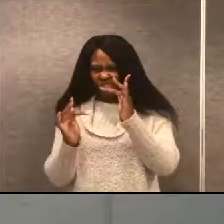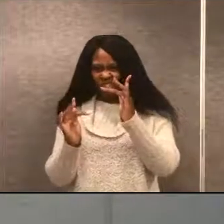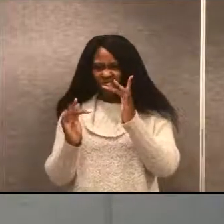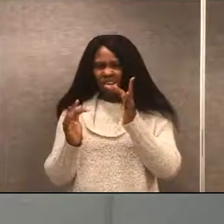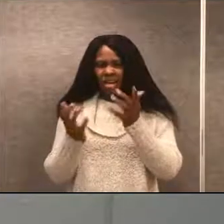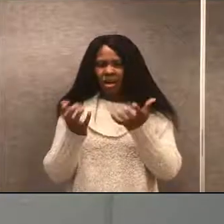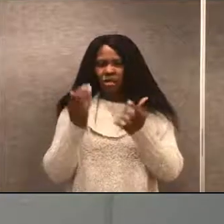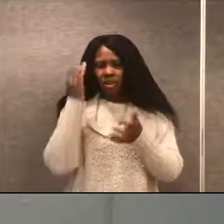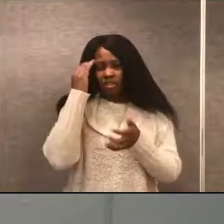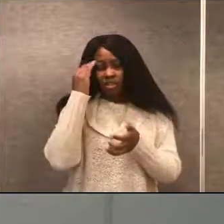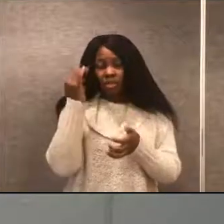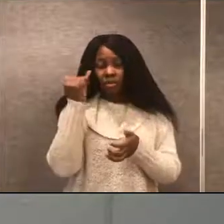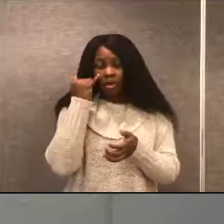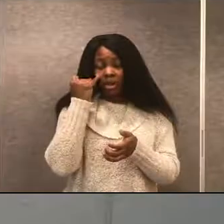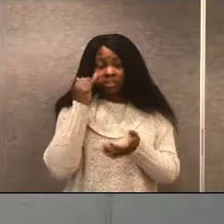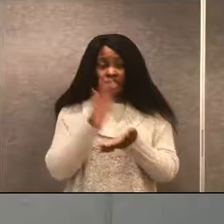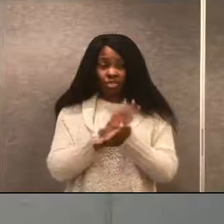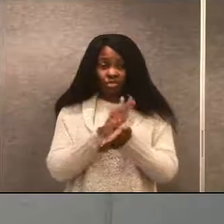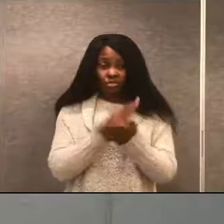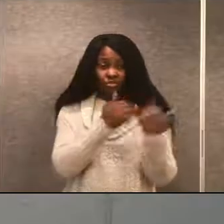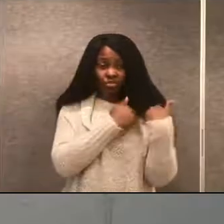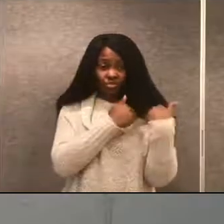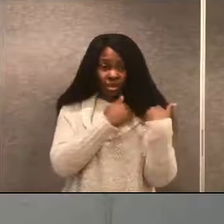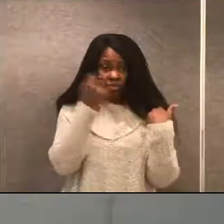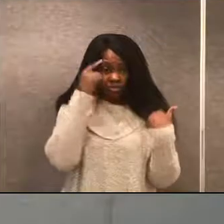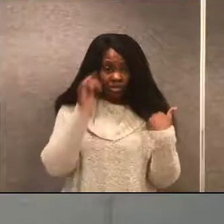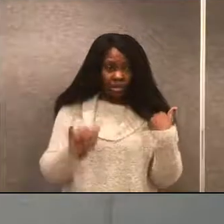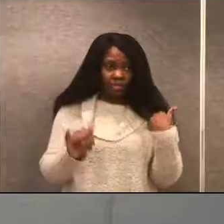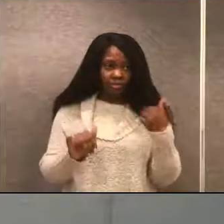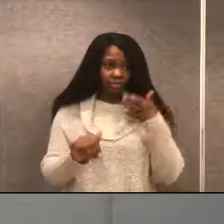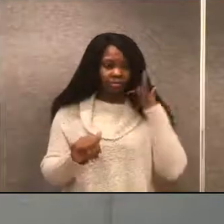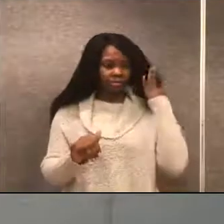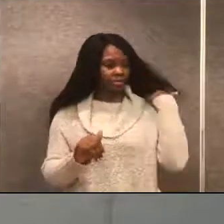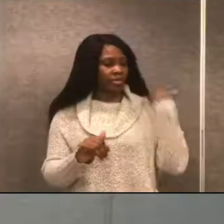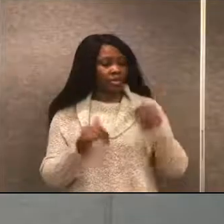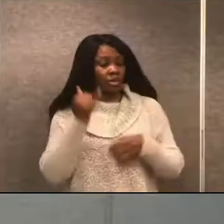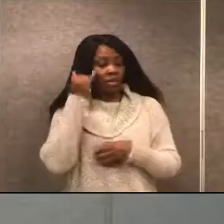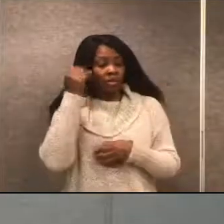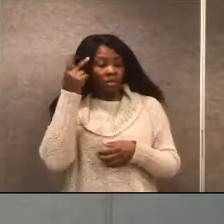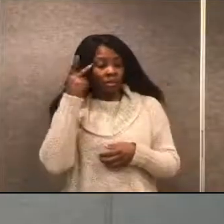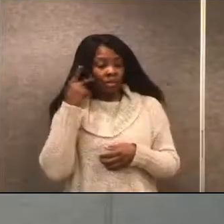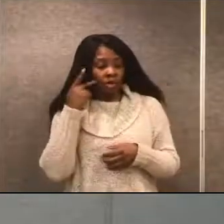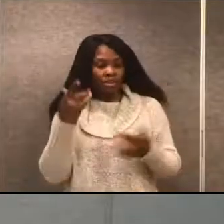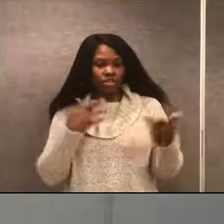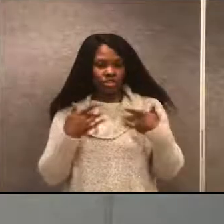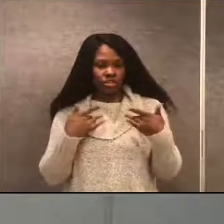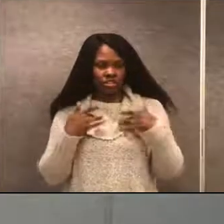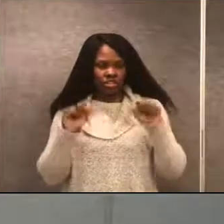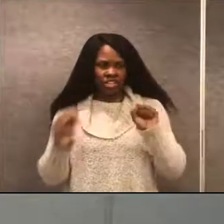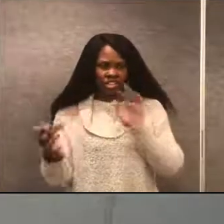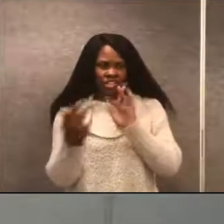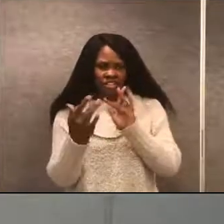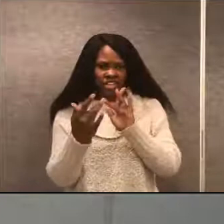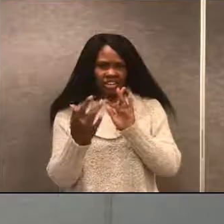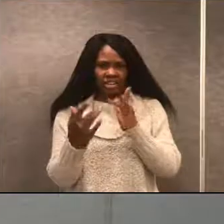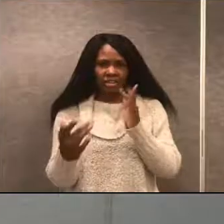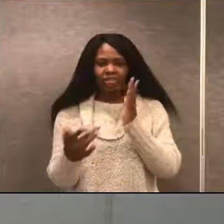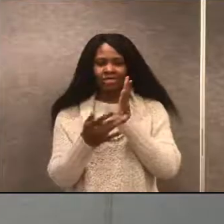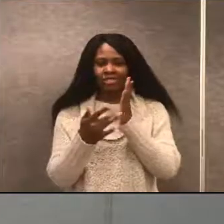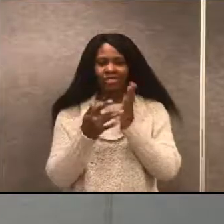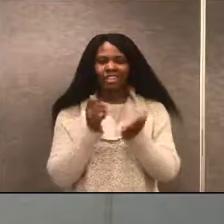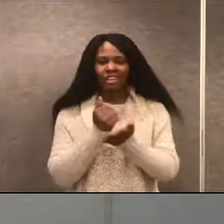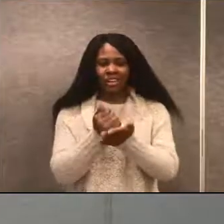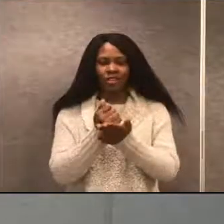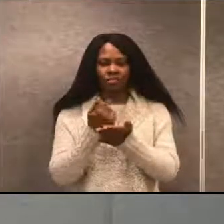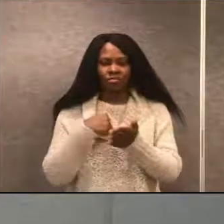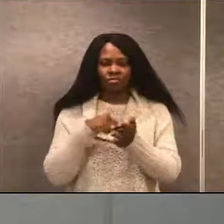reason. That's a good question. If a parent has a concern, she can reach out to the tech team through the tech line, and we will work on that to remediate that